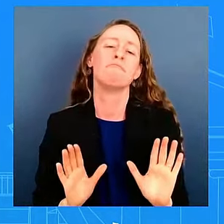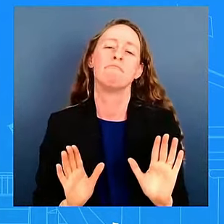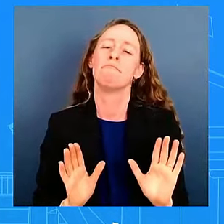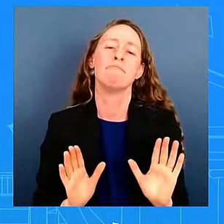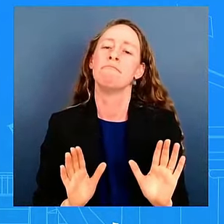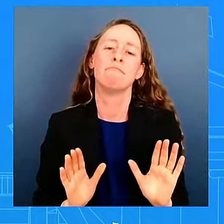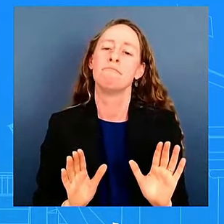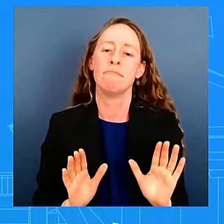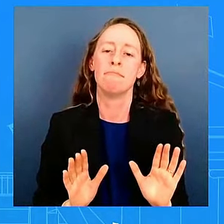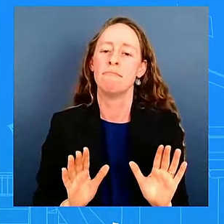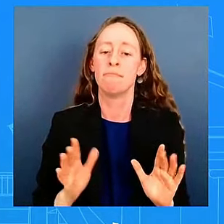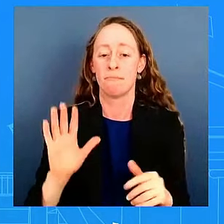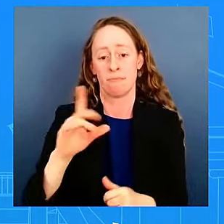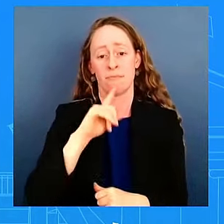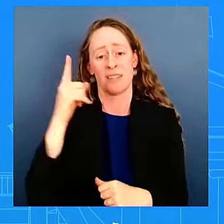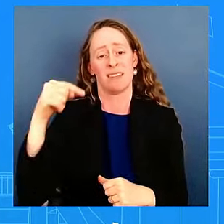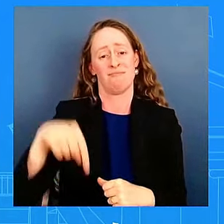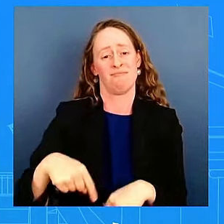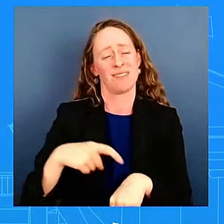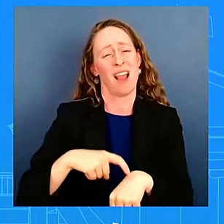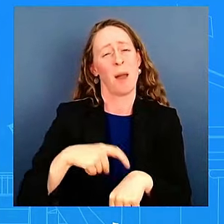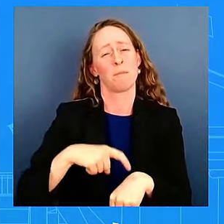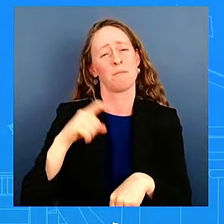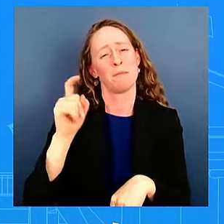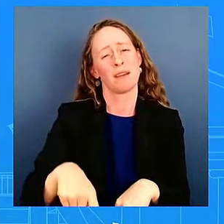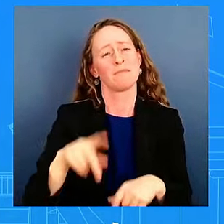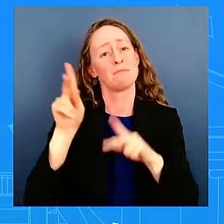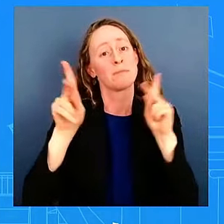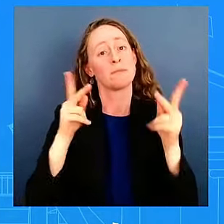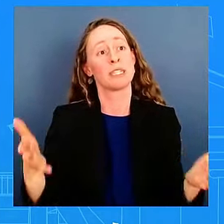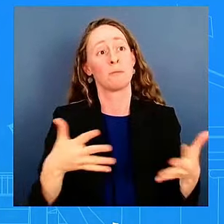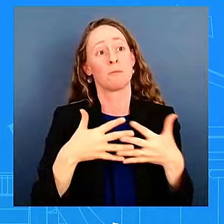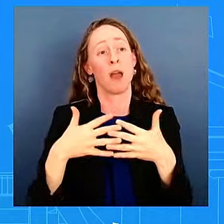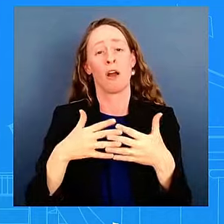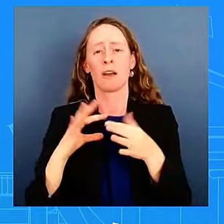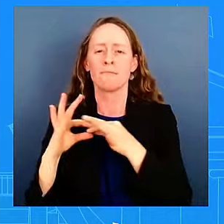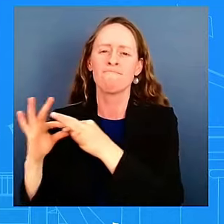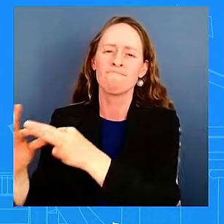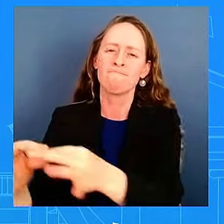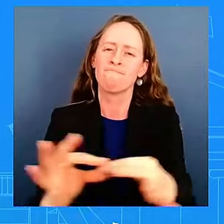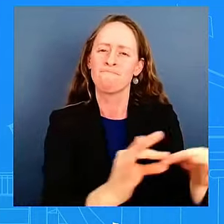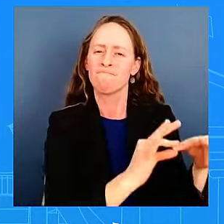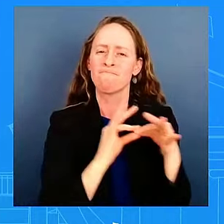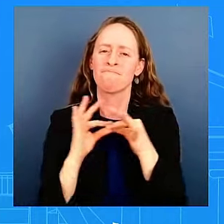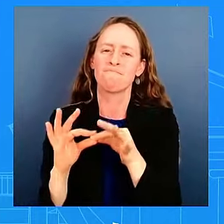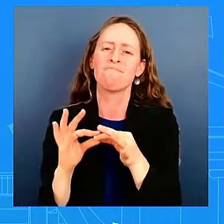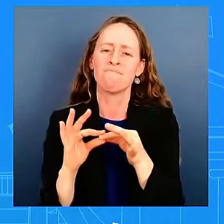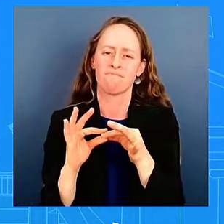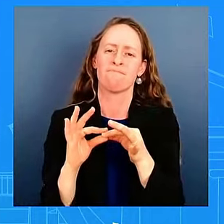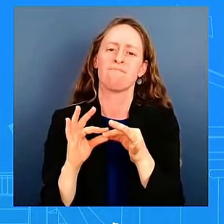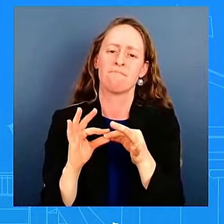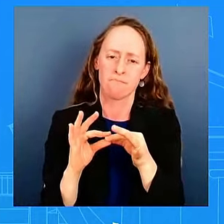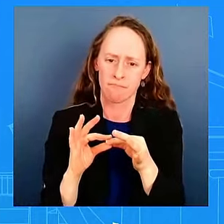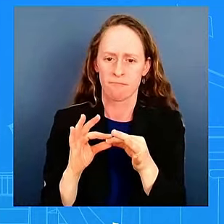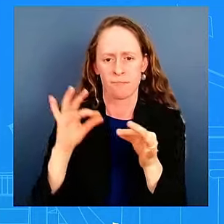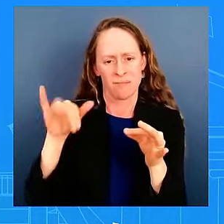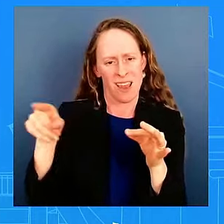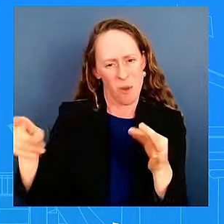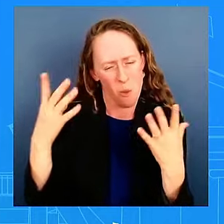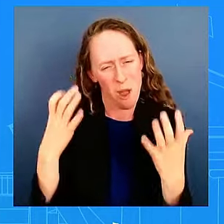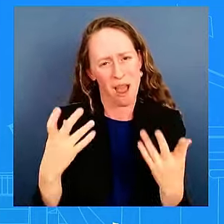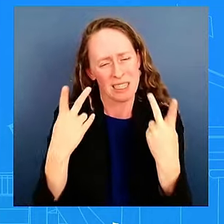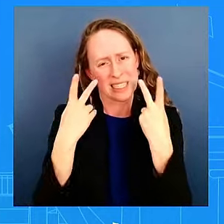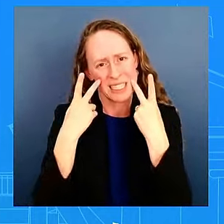together. That's what he wants to see. And so that's where I'm going to leave it. He wants to unite this country. And that is something that he's been saying since